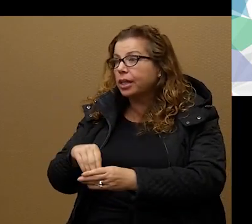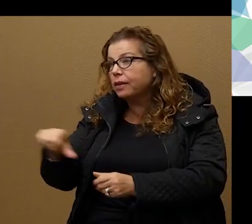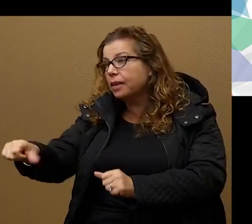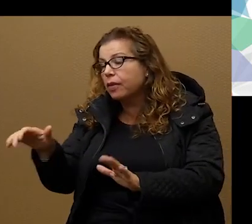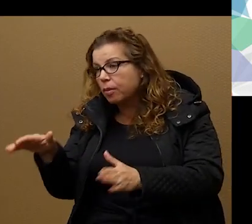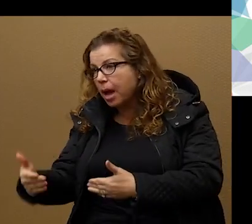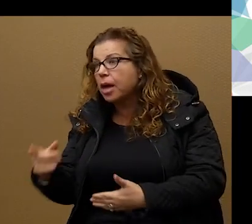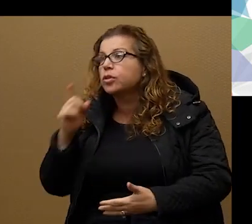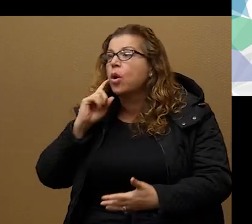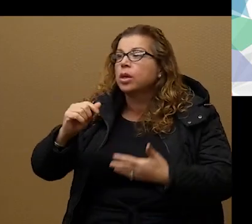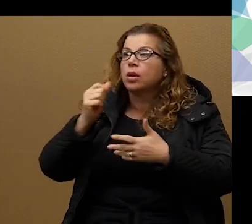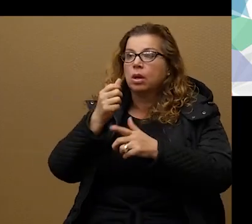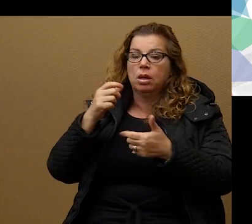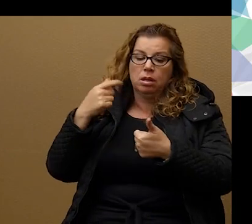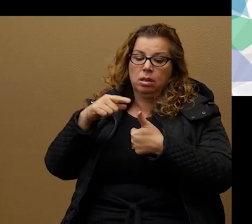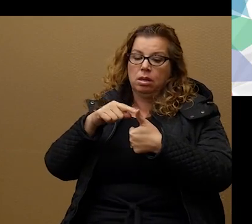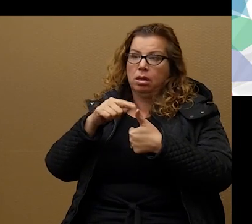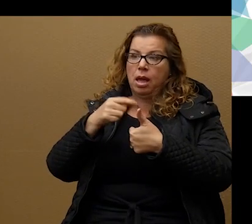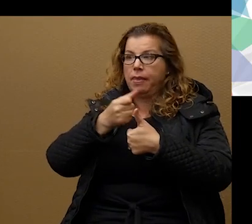child.